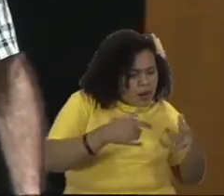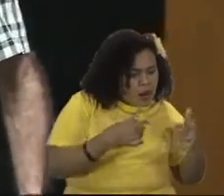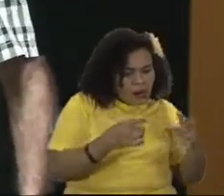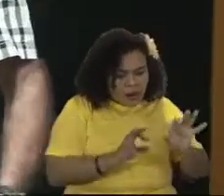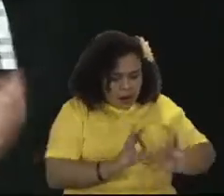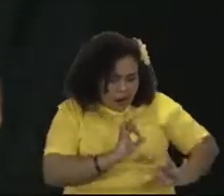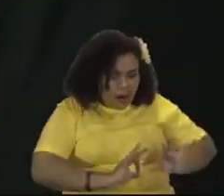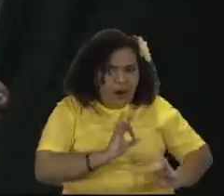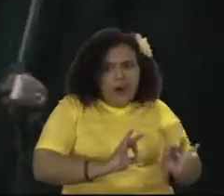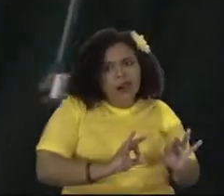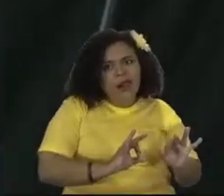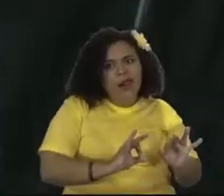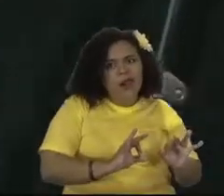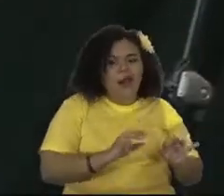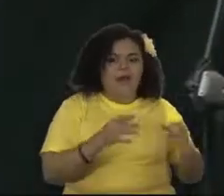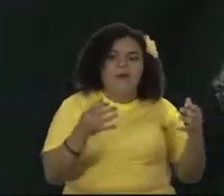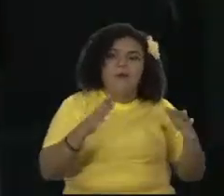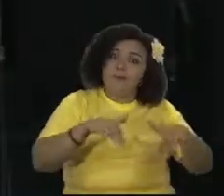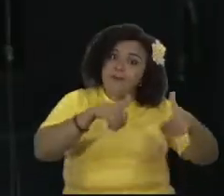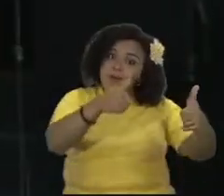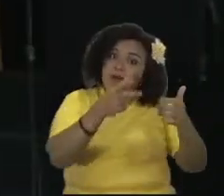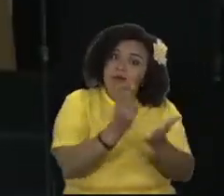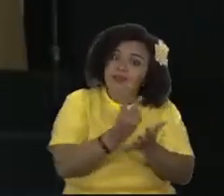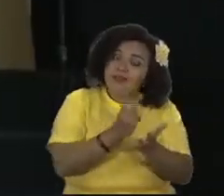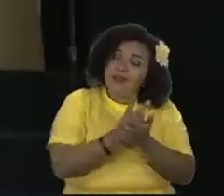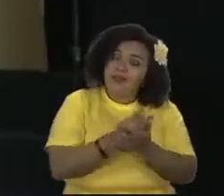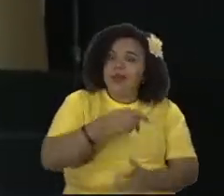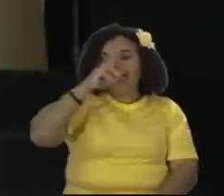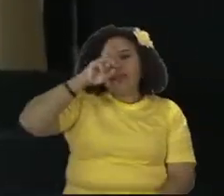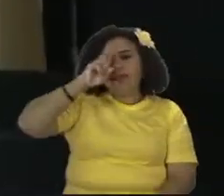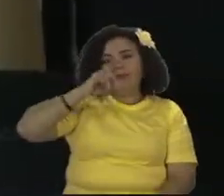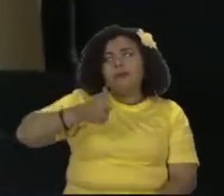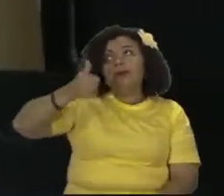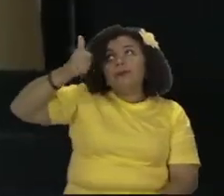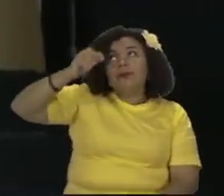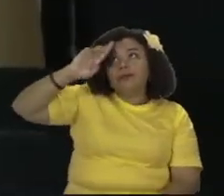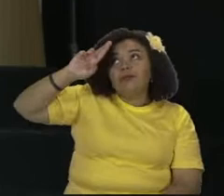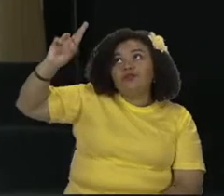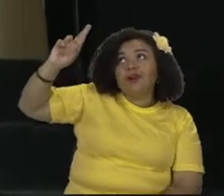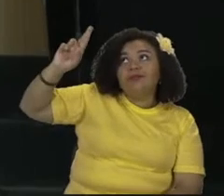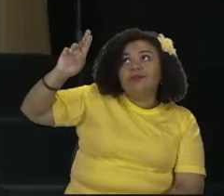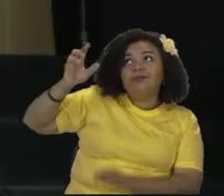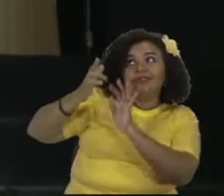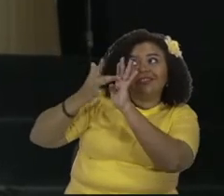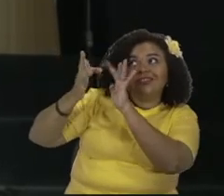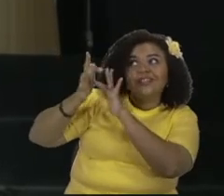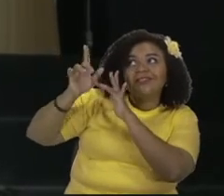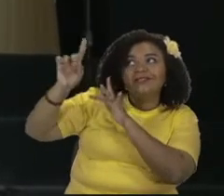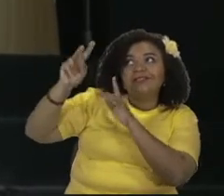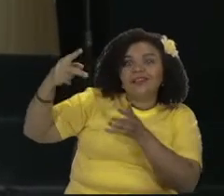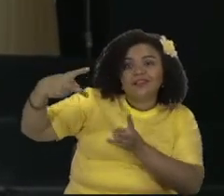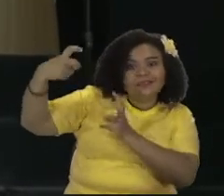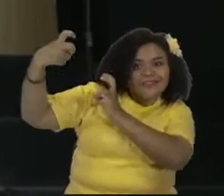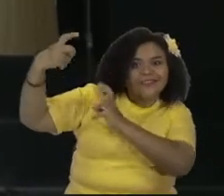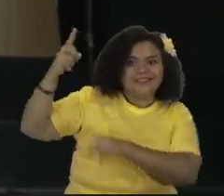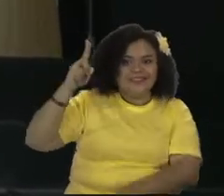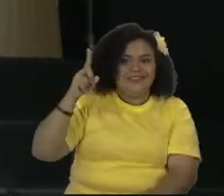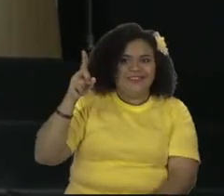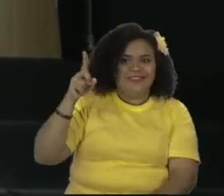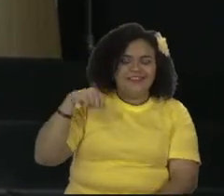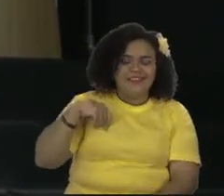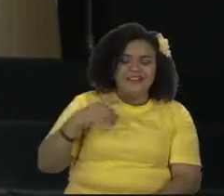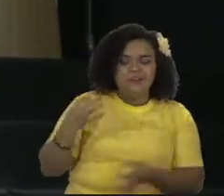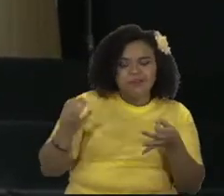as you should be doing, as you were doing to Jesus. Do your best. And we want that.